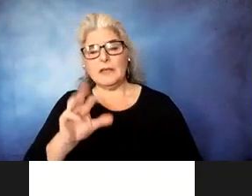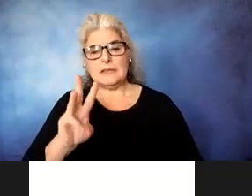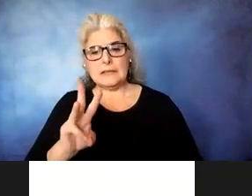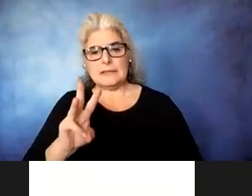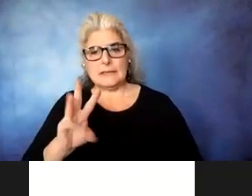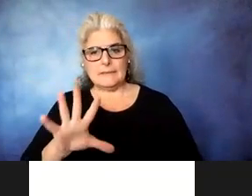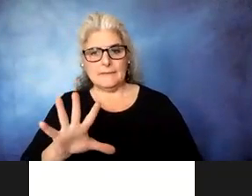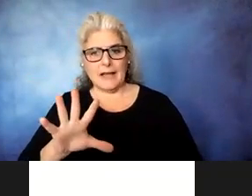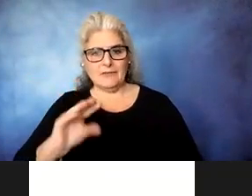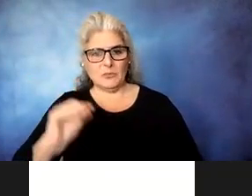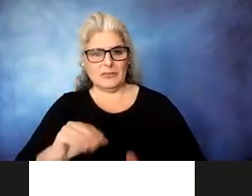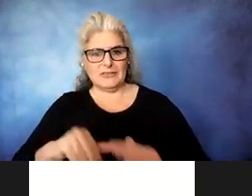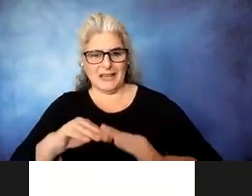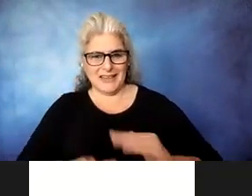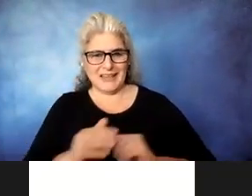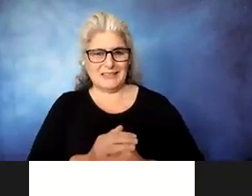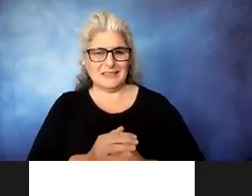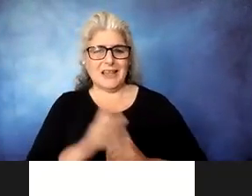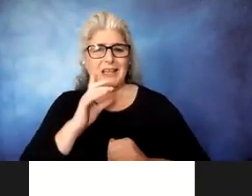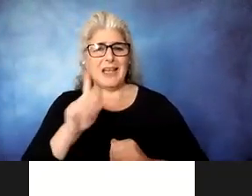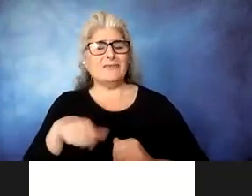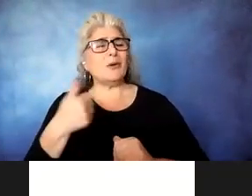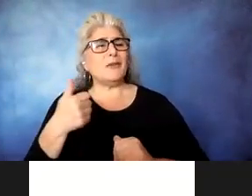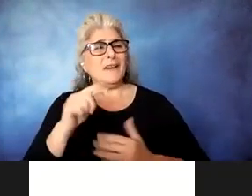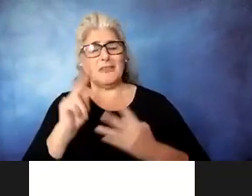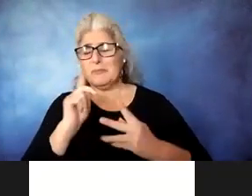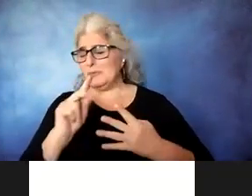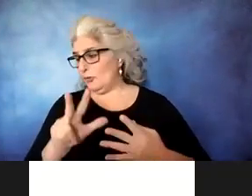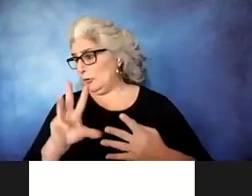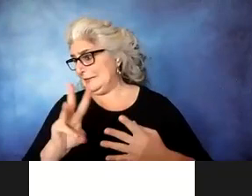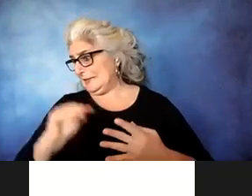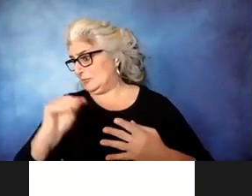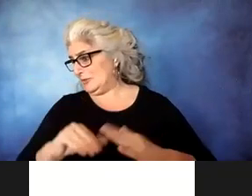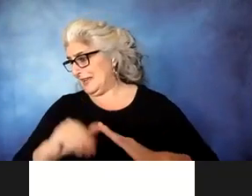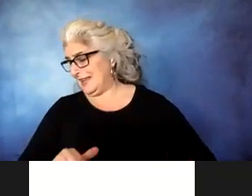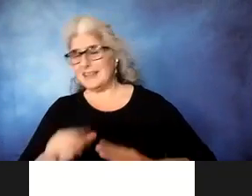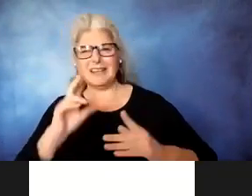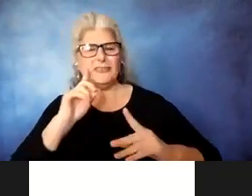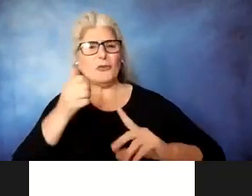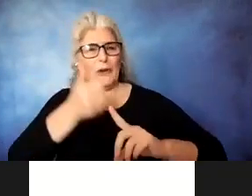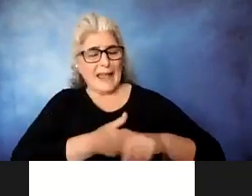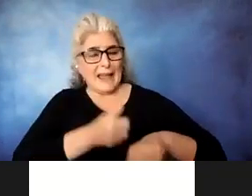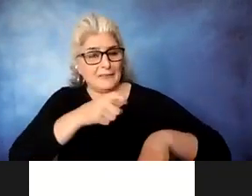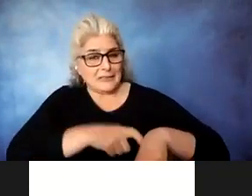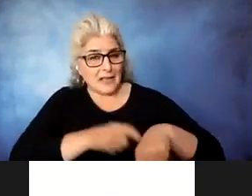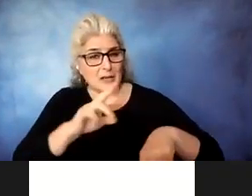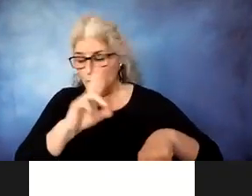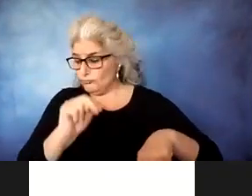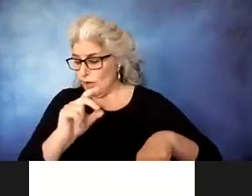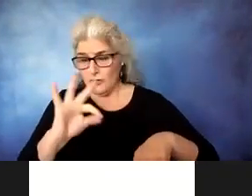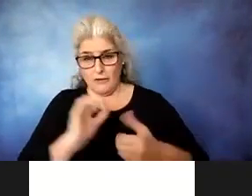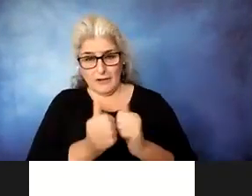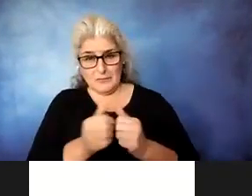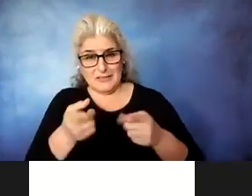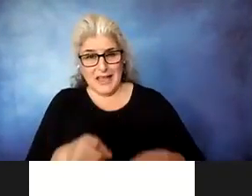runoff was 36% less than the primary election. So turnout is a lot lower, and that is the election